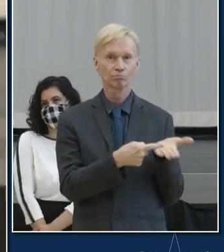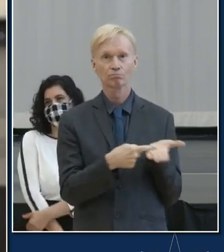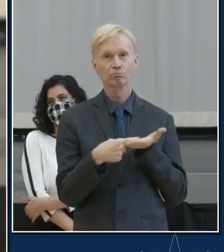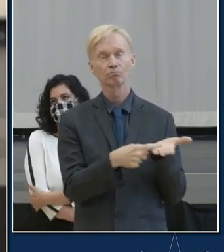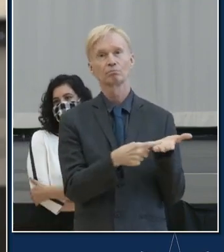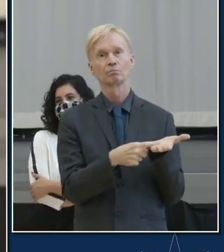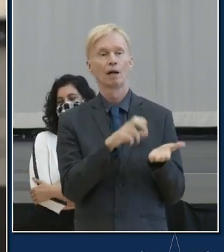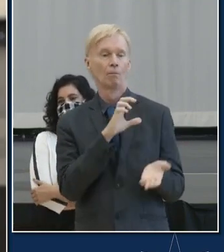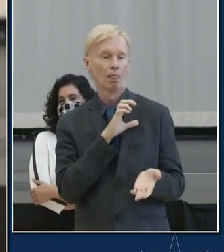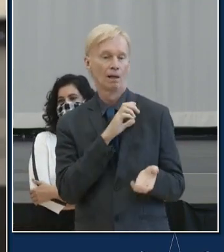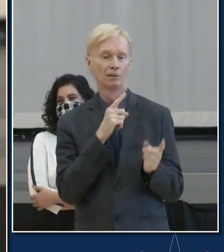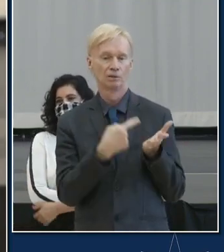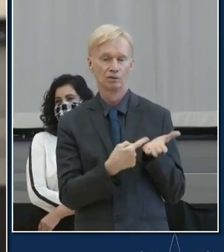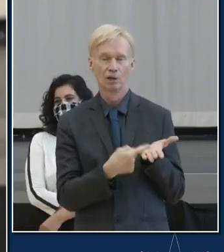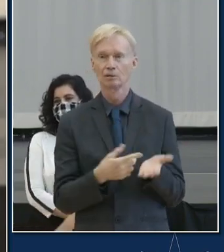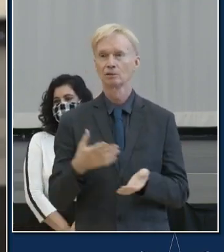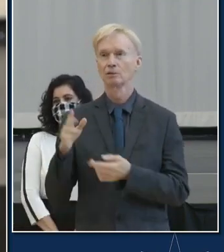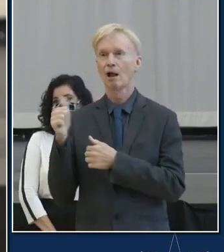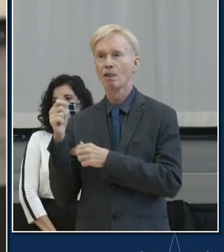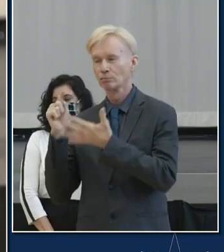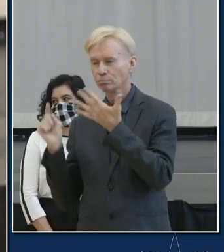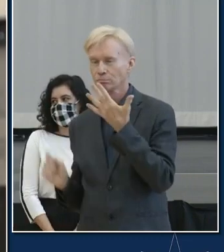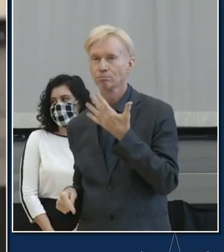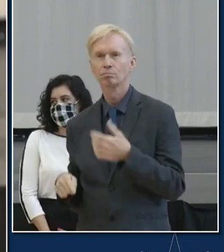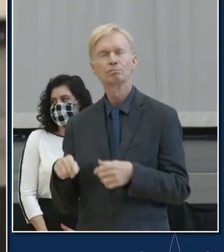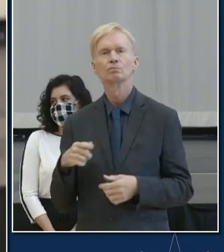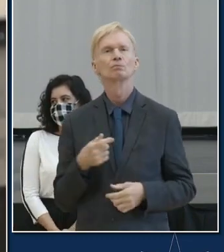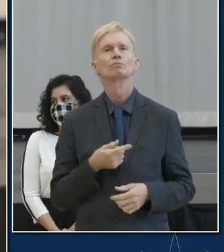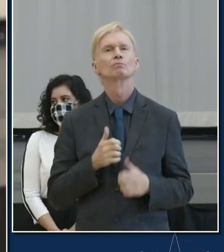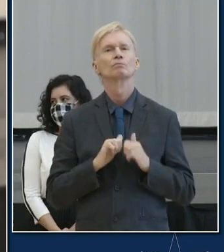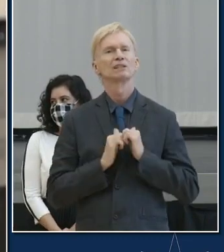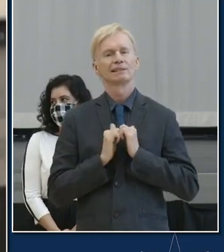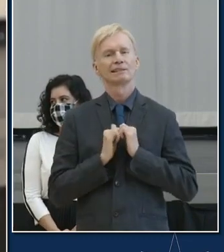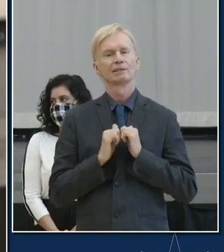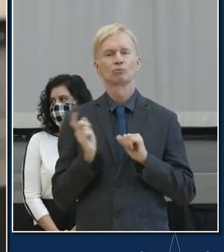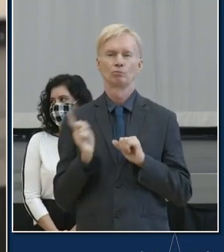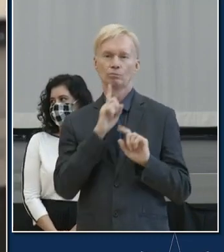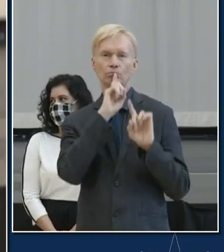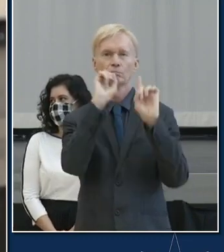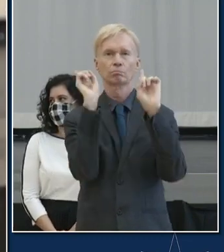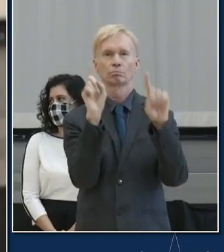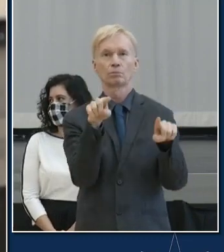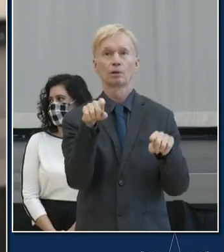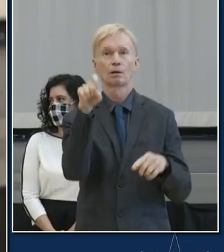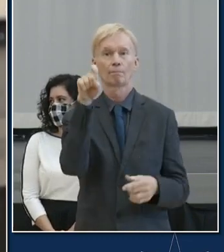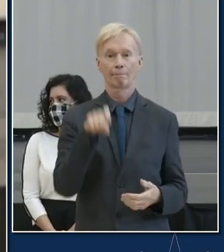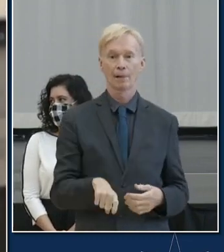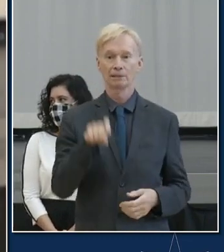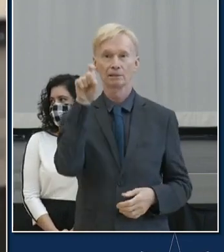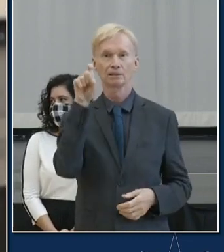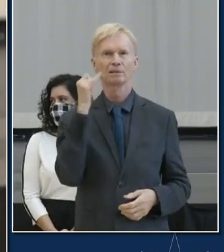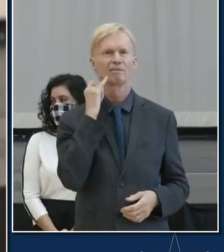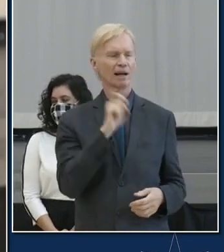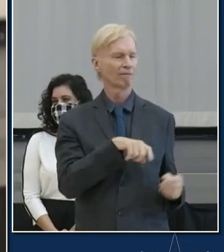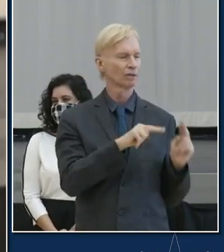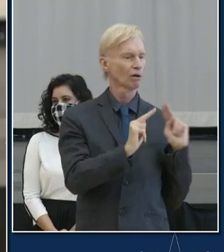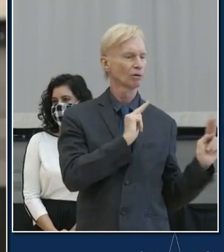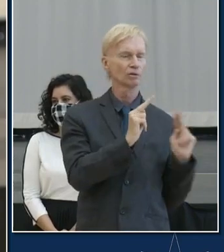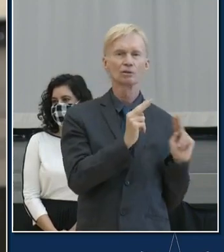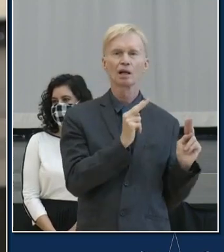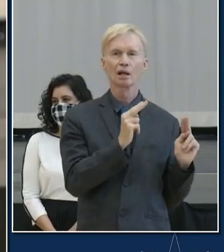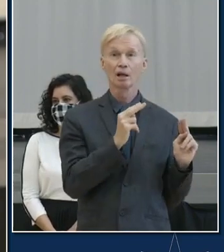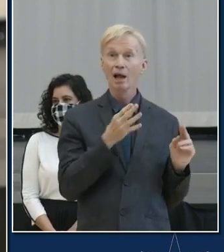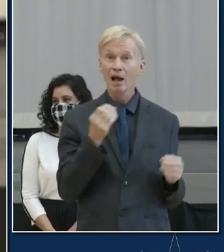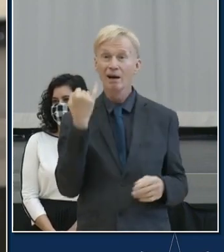by police, it's been raised by other unions. How do you mandate something when it has to be bargained, and will people be